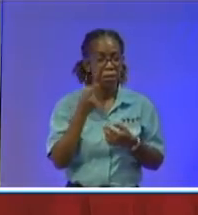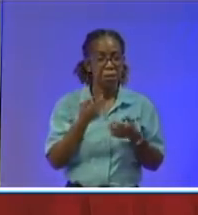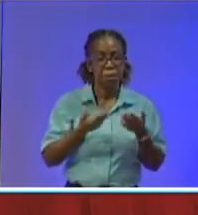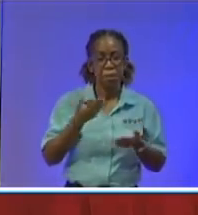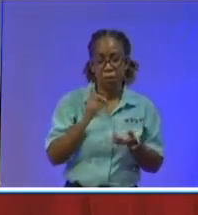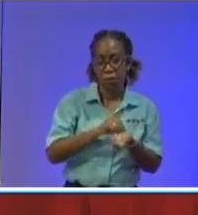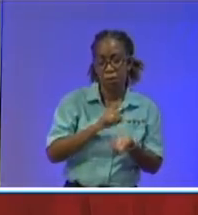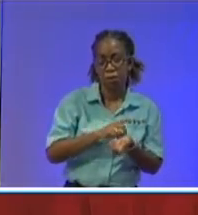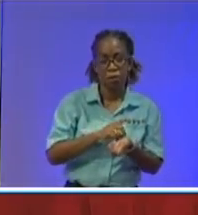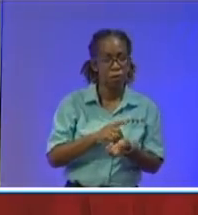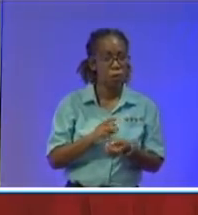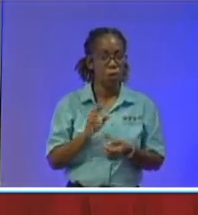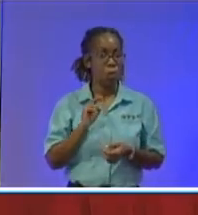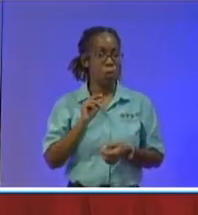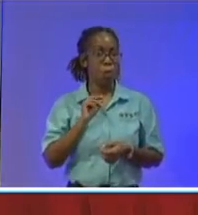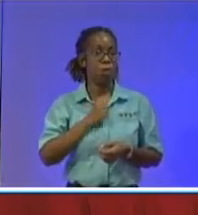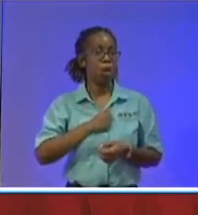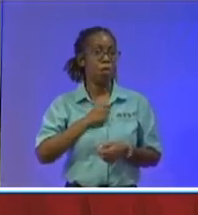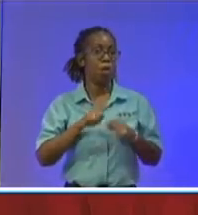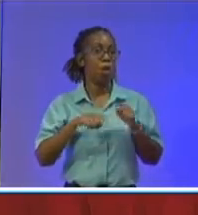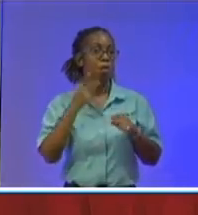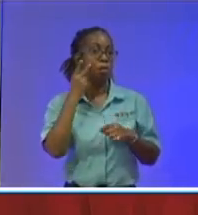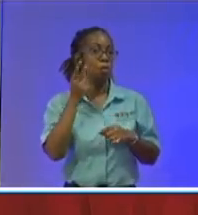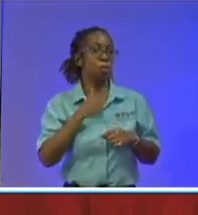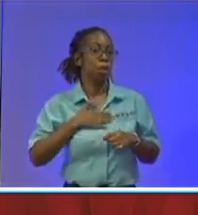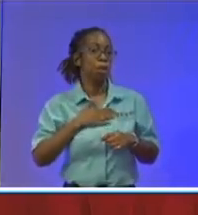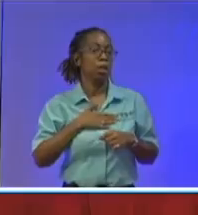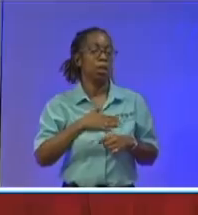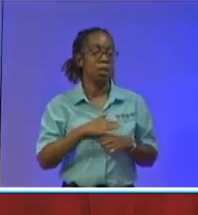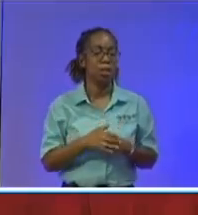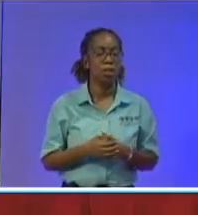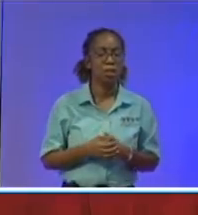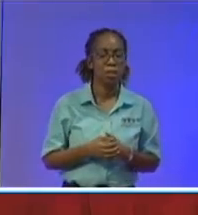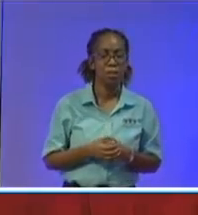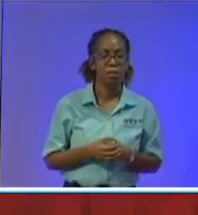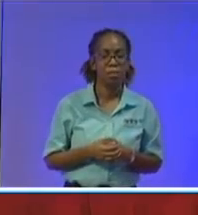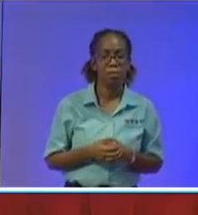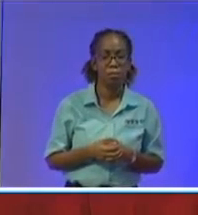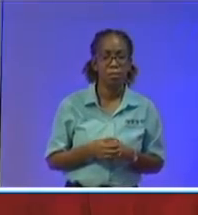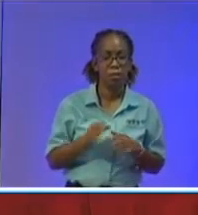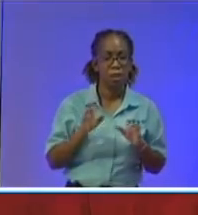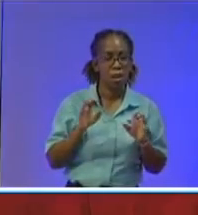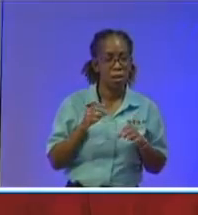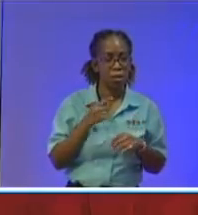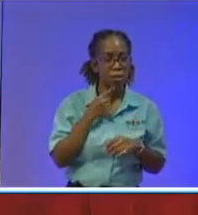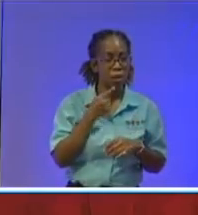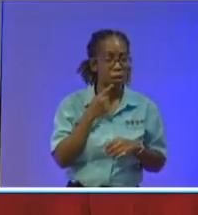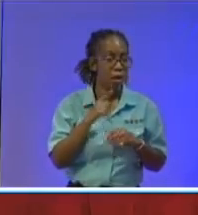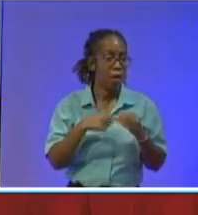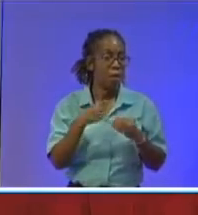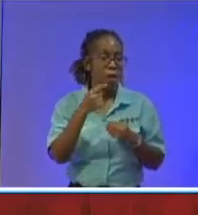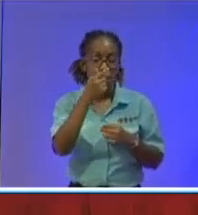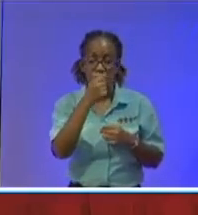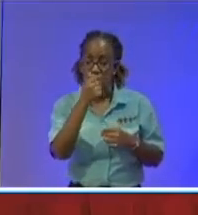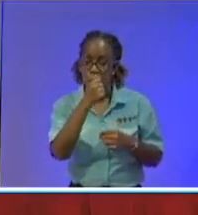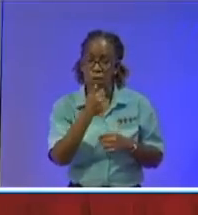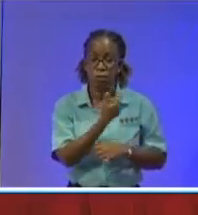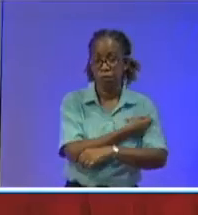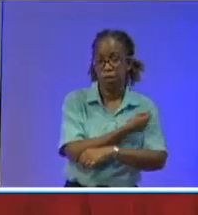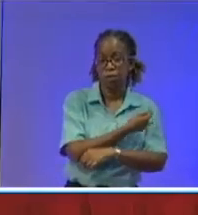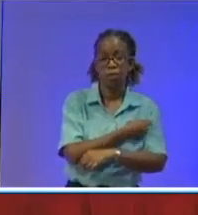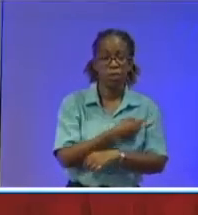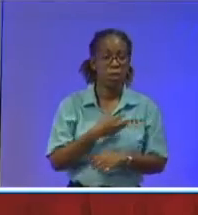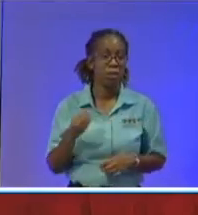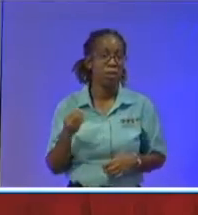much, but can we revisit the flu shot and COVID-19 booster shots? Plus, well, you would have gotten your vaccine before, so there's